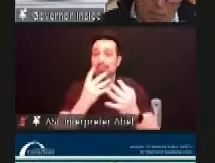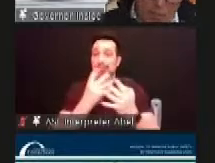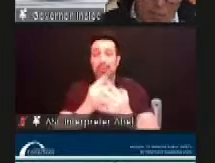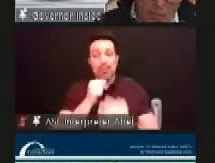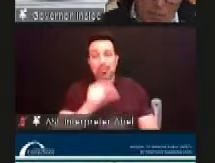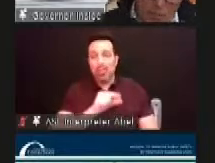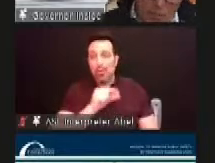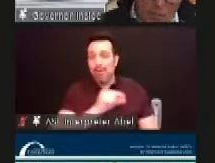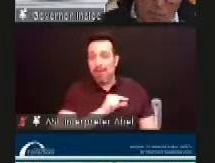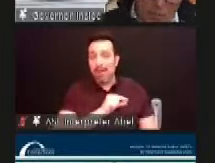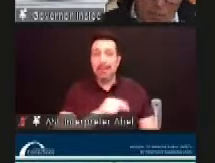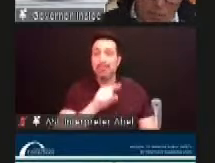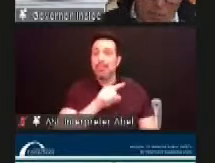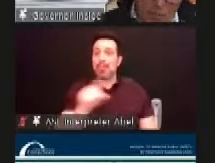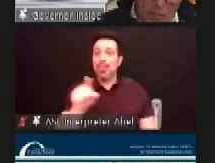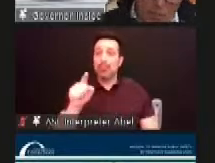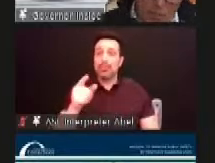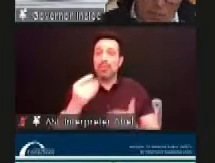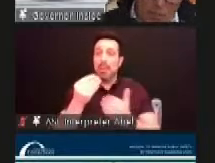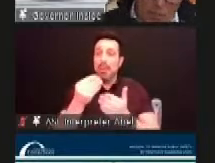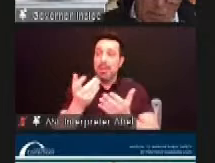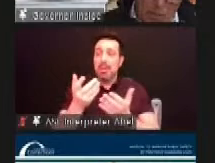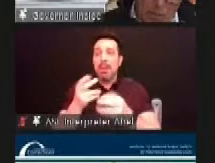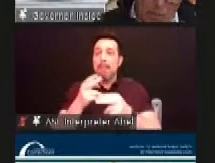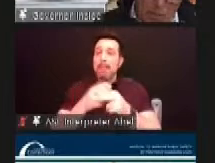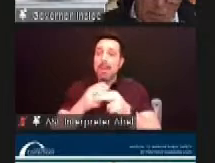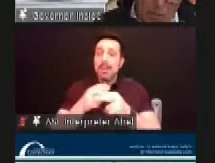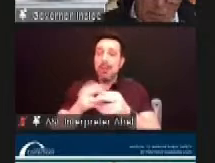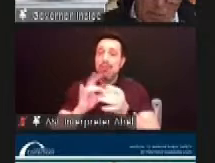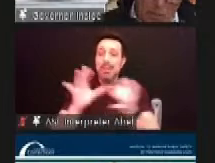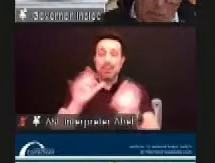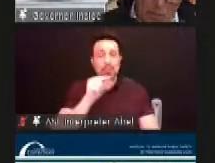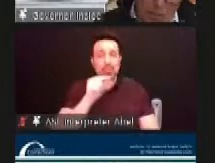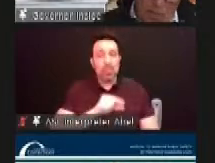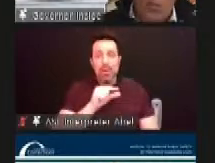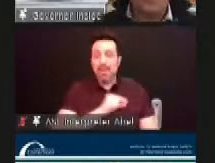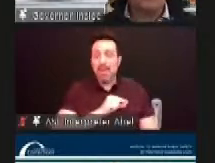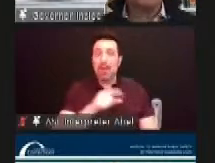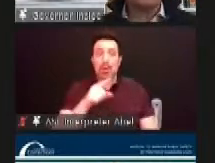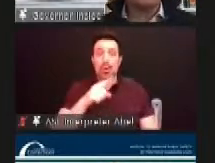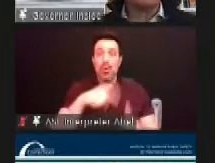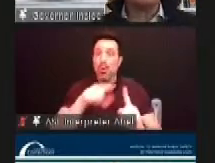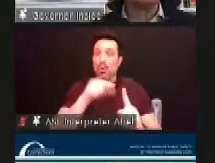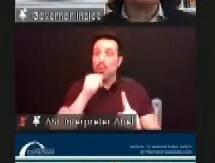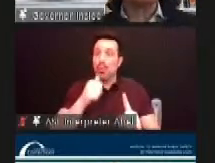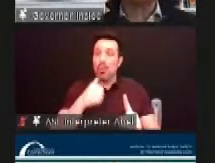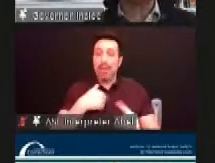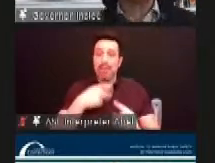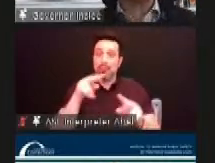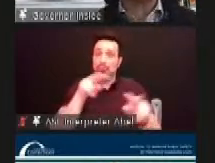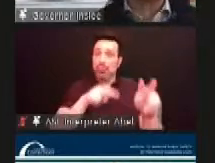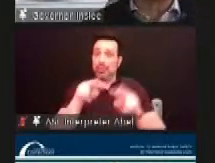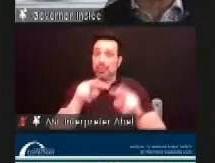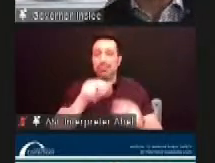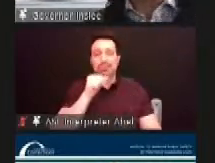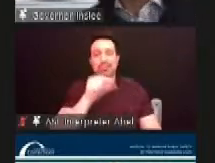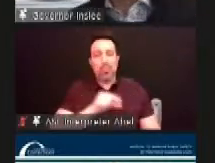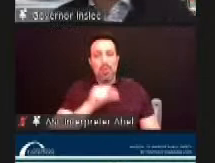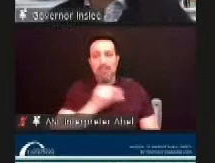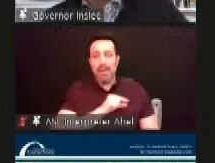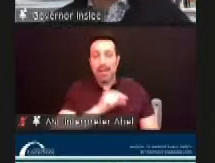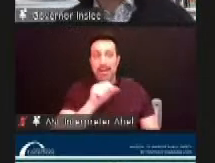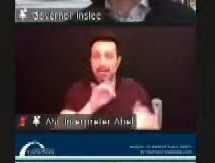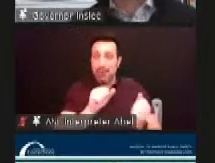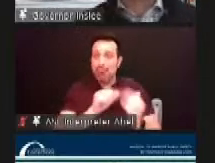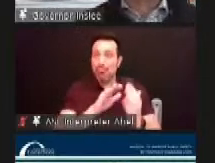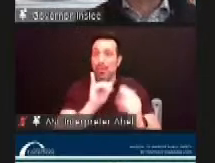qualify. Those on monetary release don't qualify, and those who don't have supervision don't qualify. And if we run into those